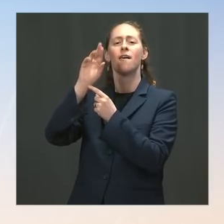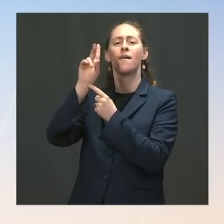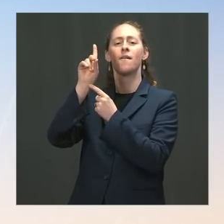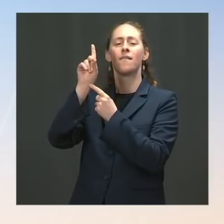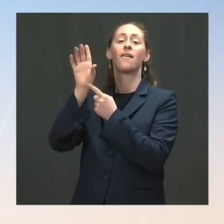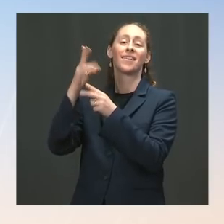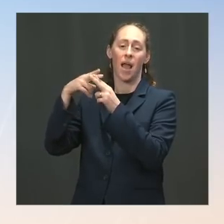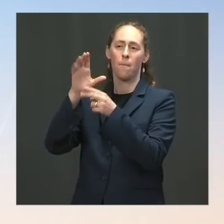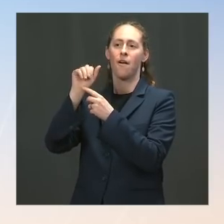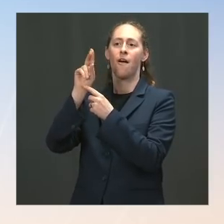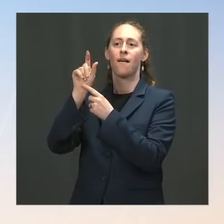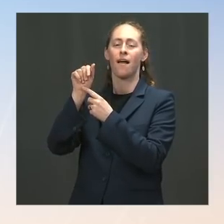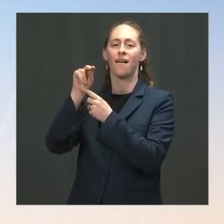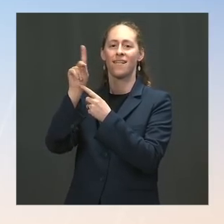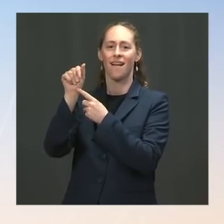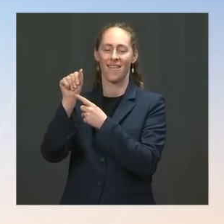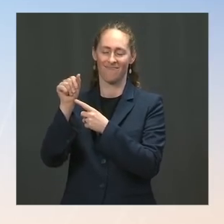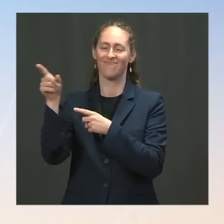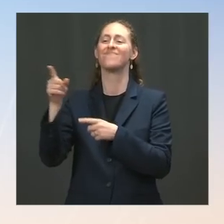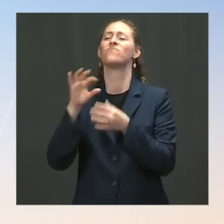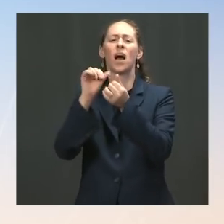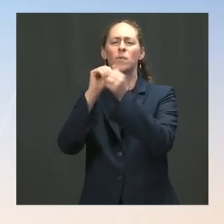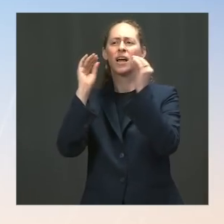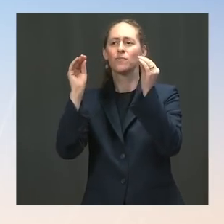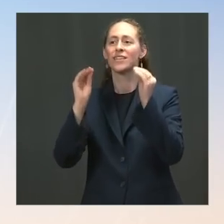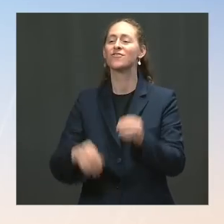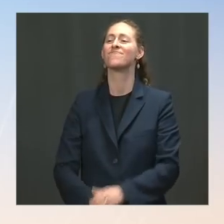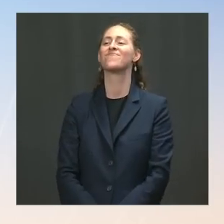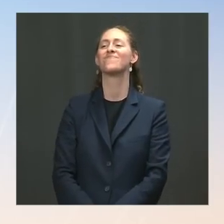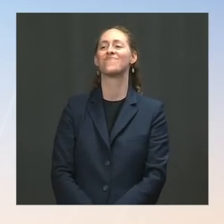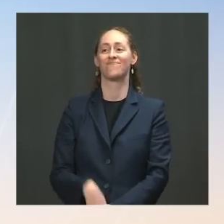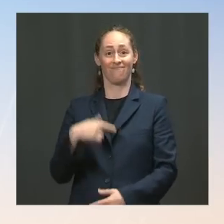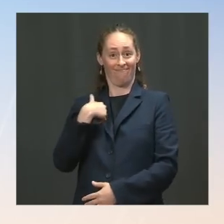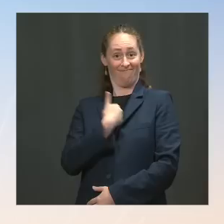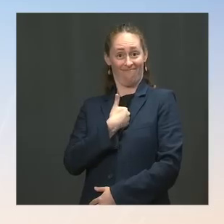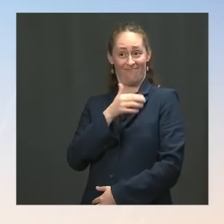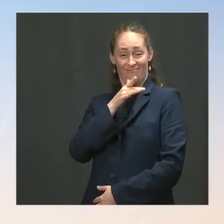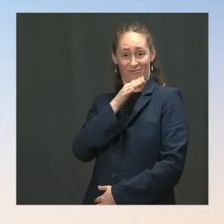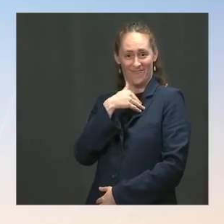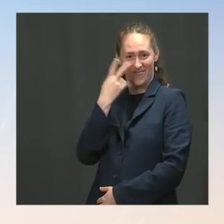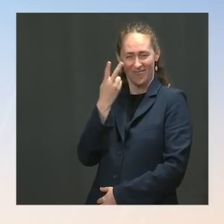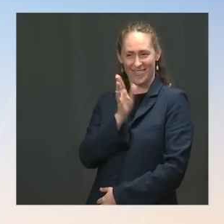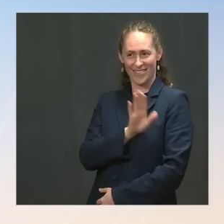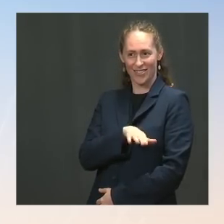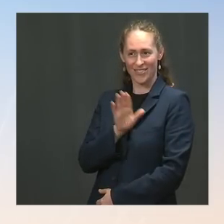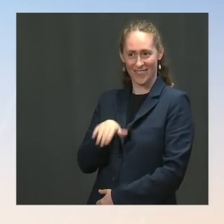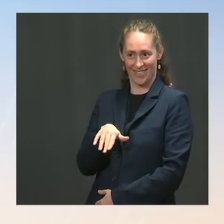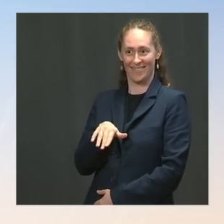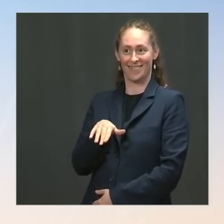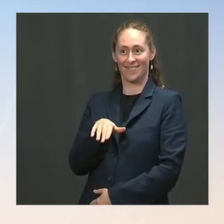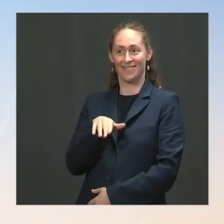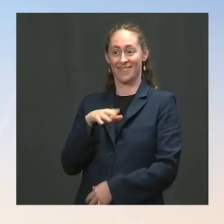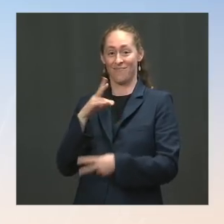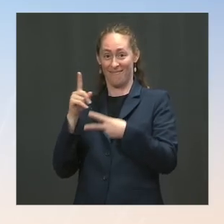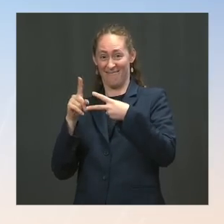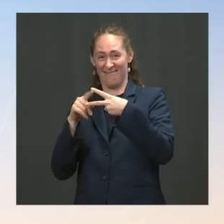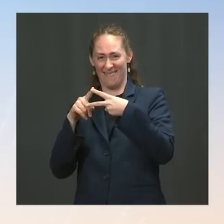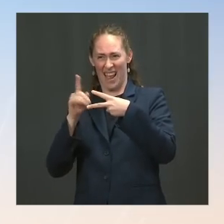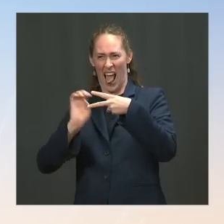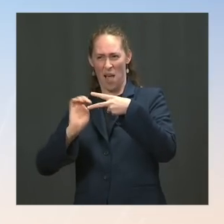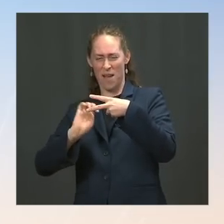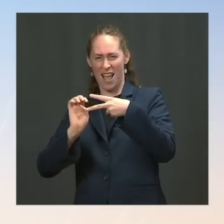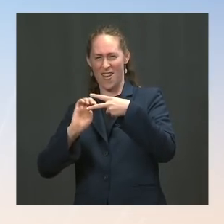myself, including one going to elementary school, I know you all have lots of questions about schools and school reopening and COVID, so he is here to provide an